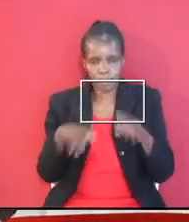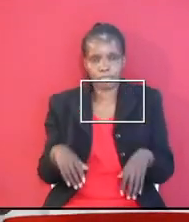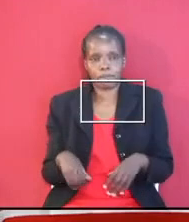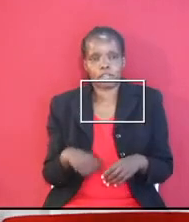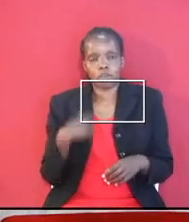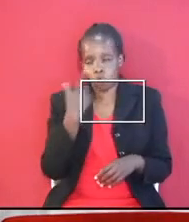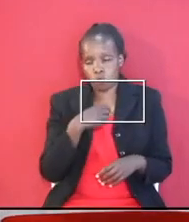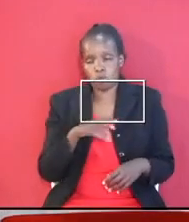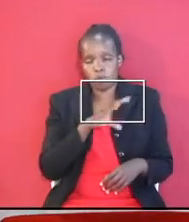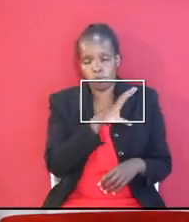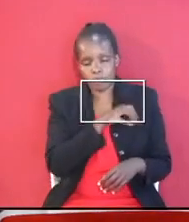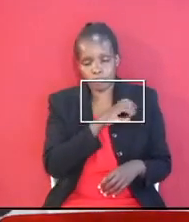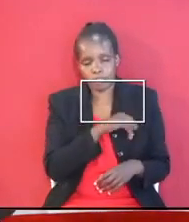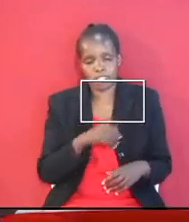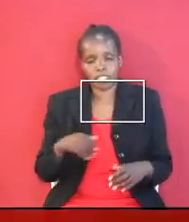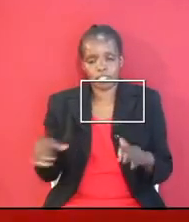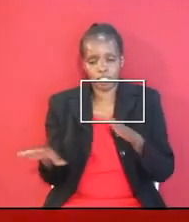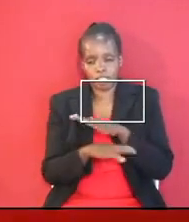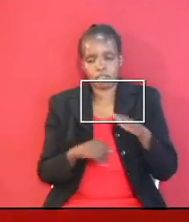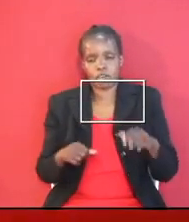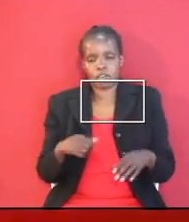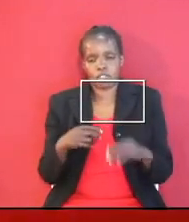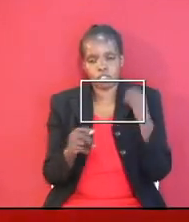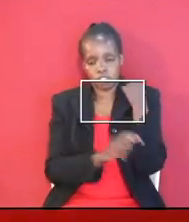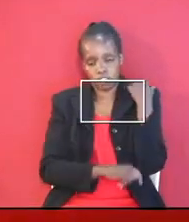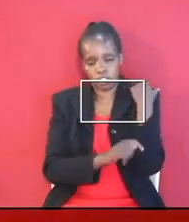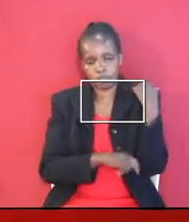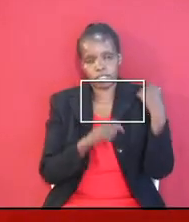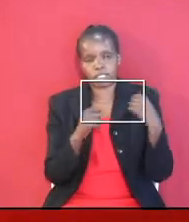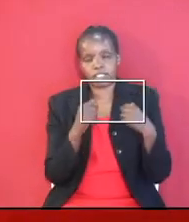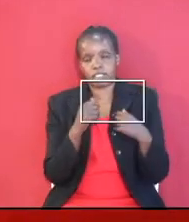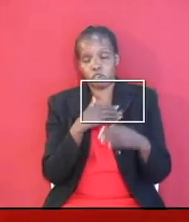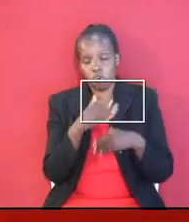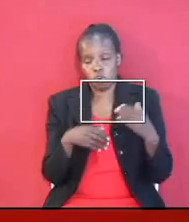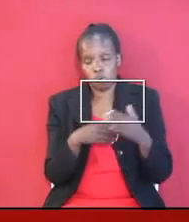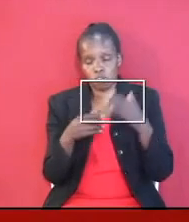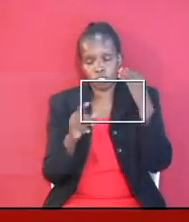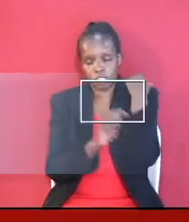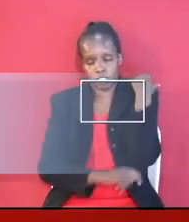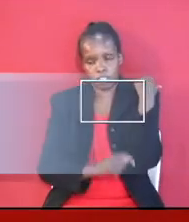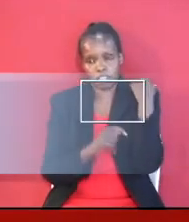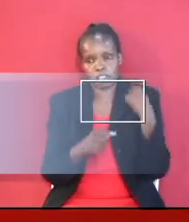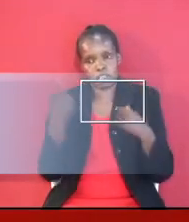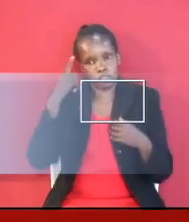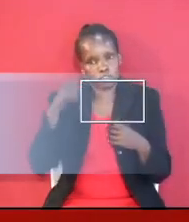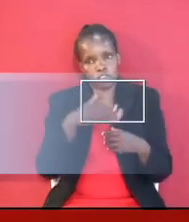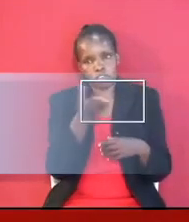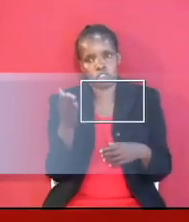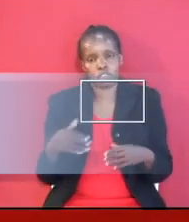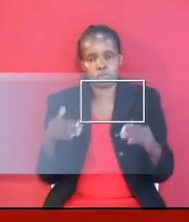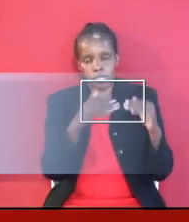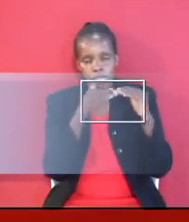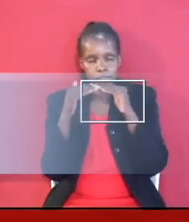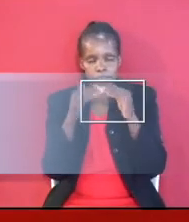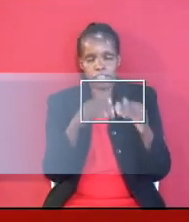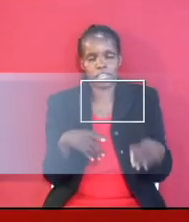under all trials. How many trials? All trials. For you to be in level number